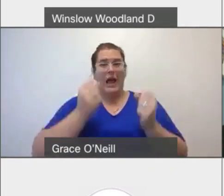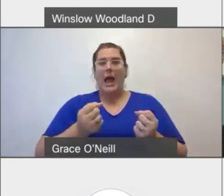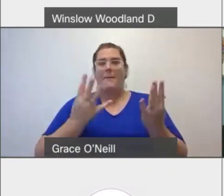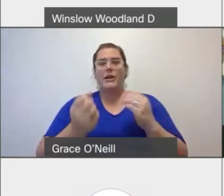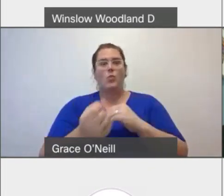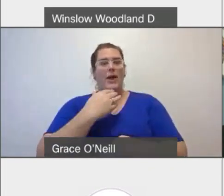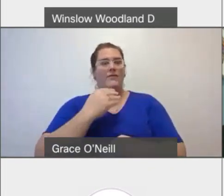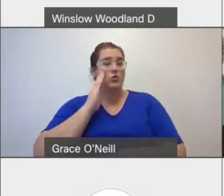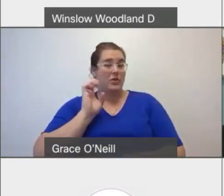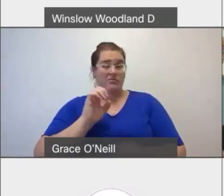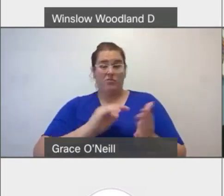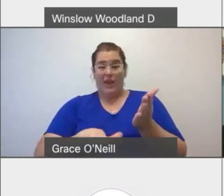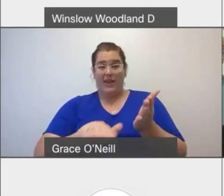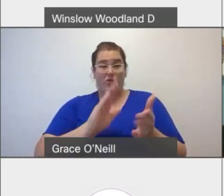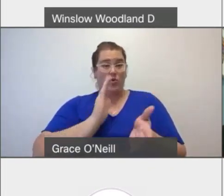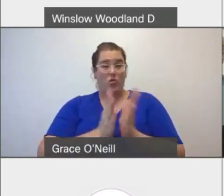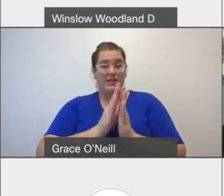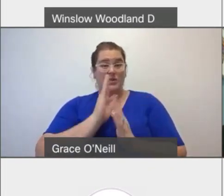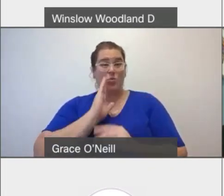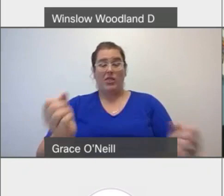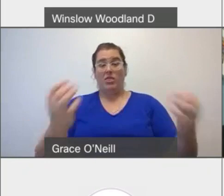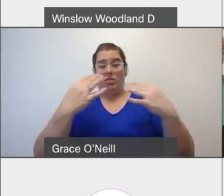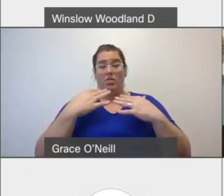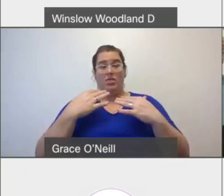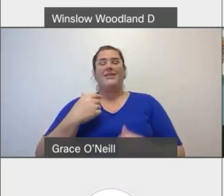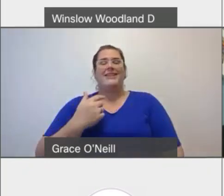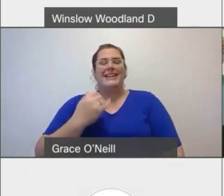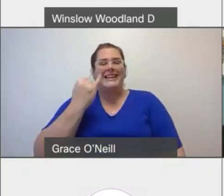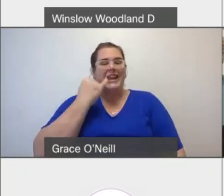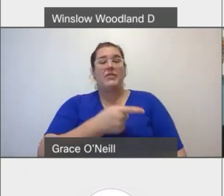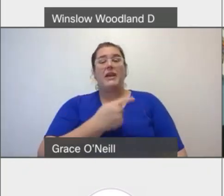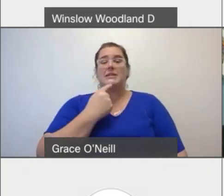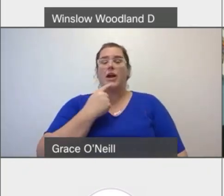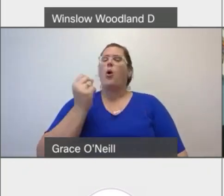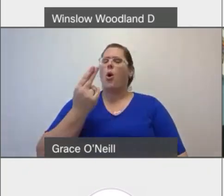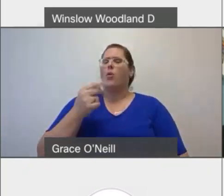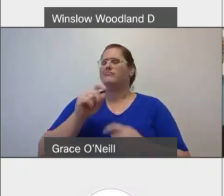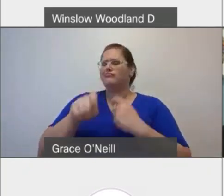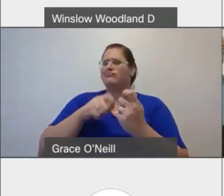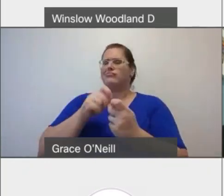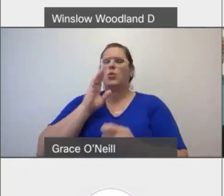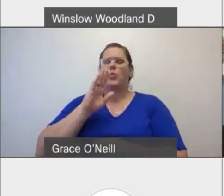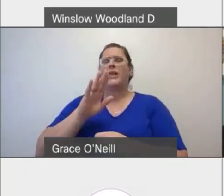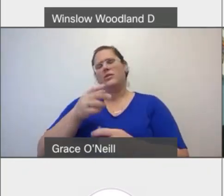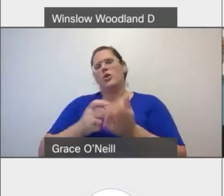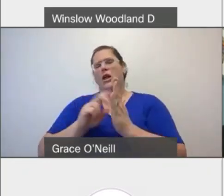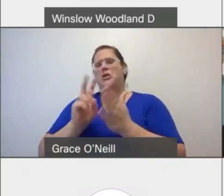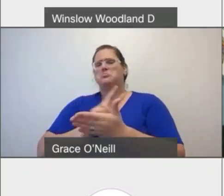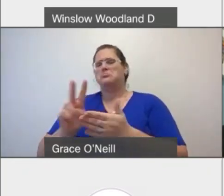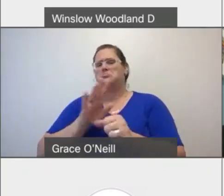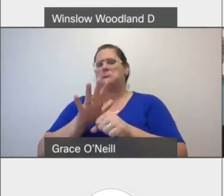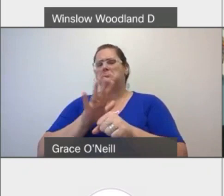suggesting that they could review all waivers within X number of days is just not possible because, as I say, they don't know how